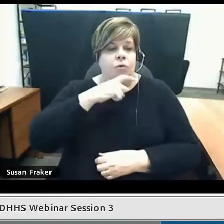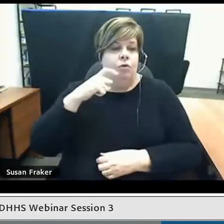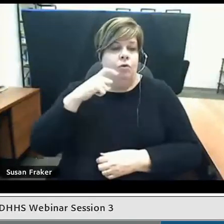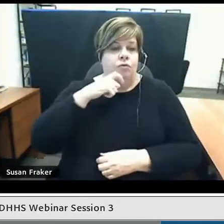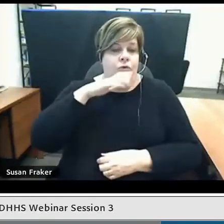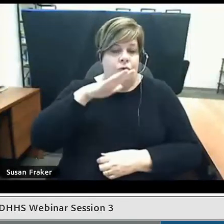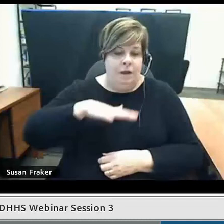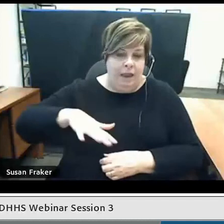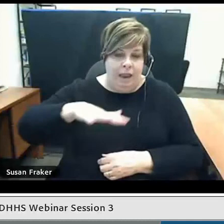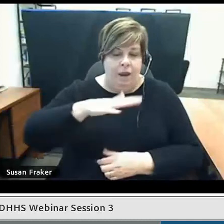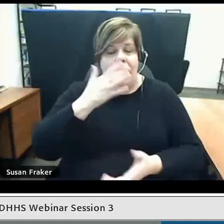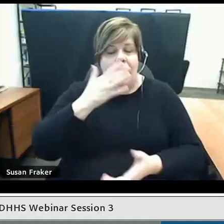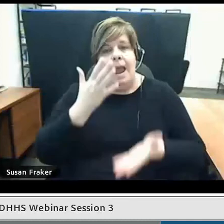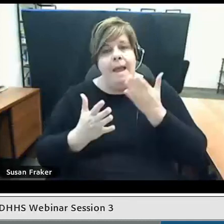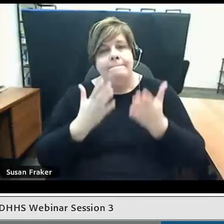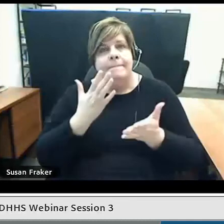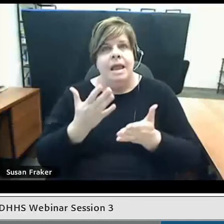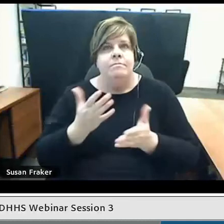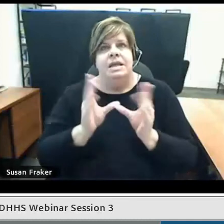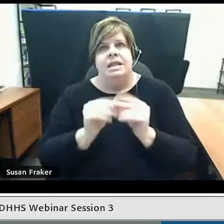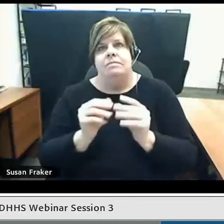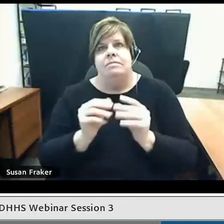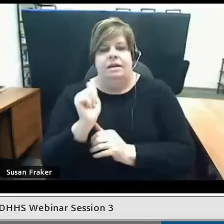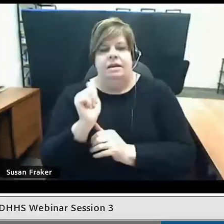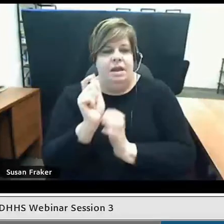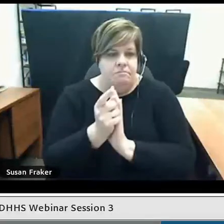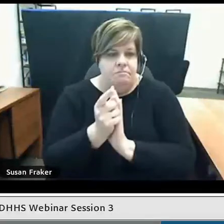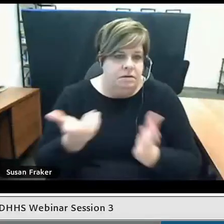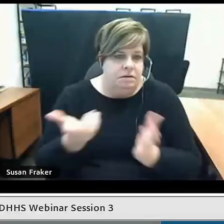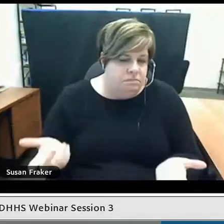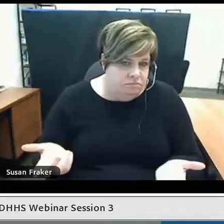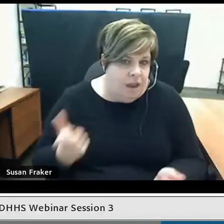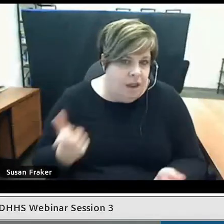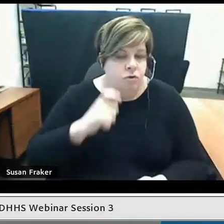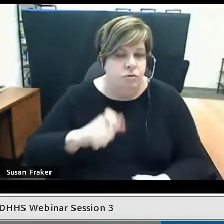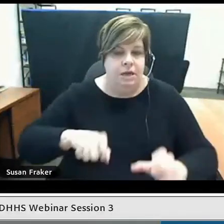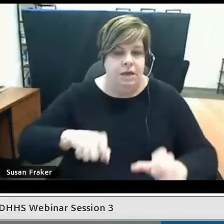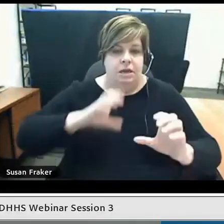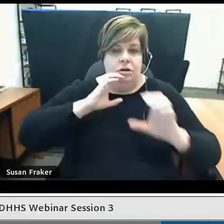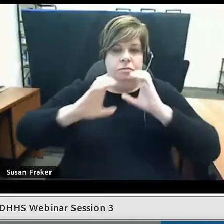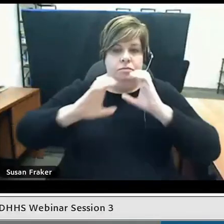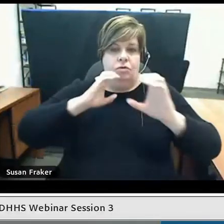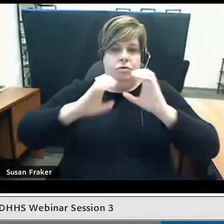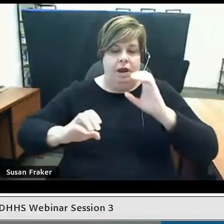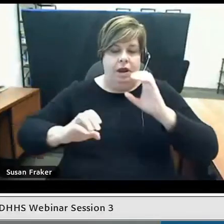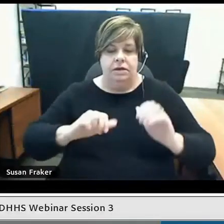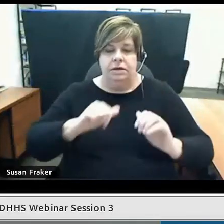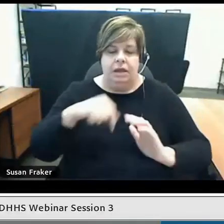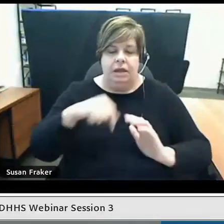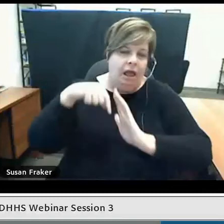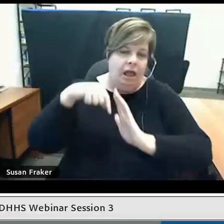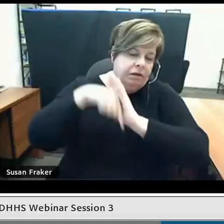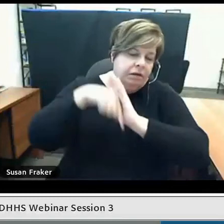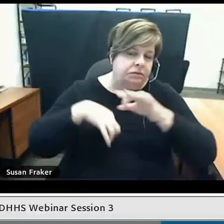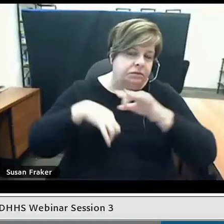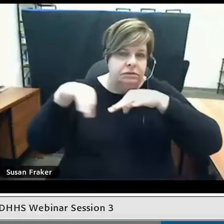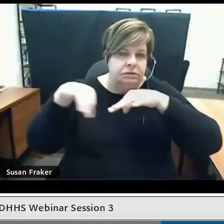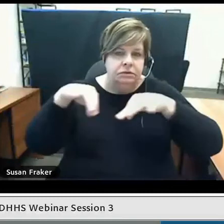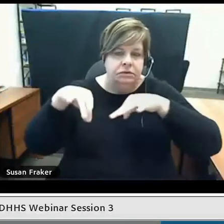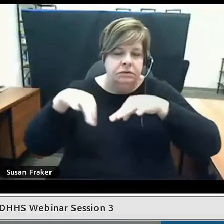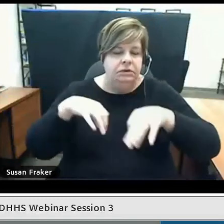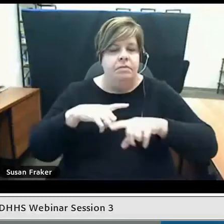the session's going to be 10 minutes and you need communication, but it's not going to be very intense,